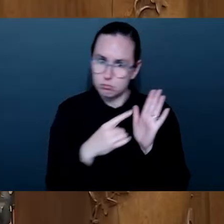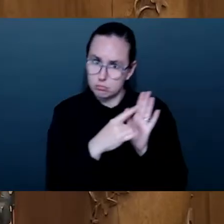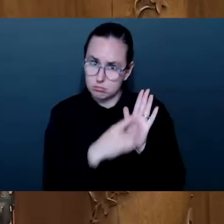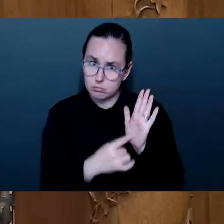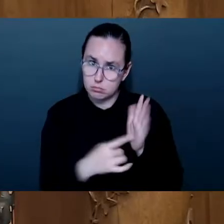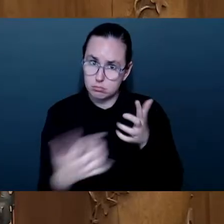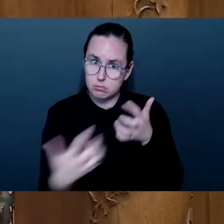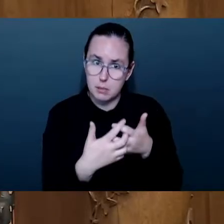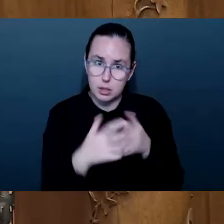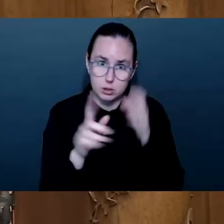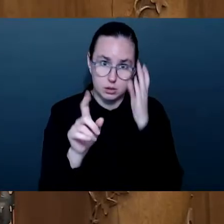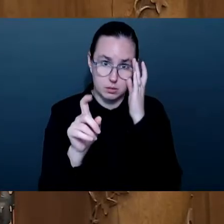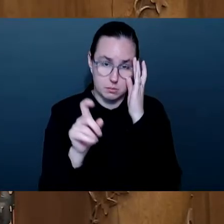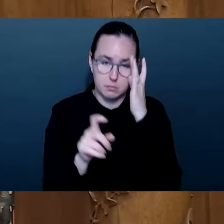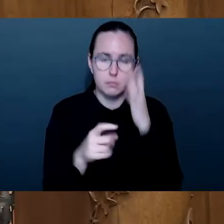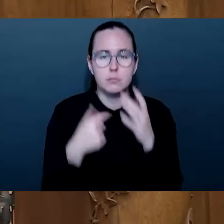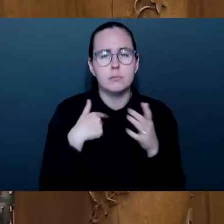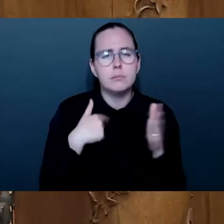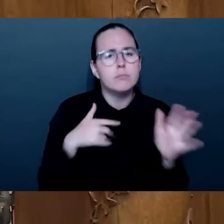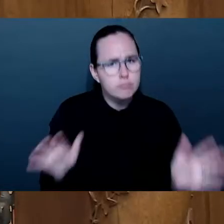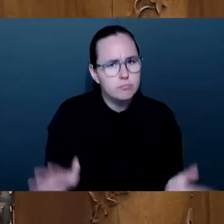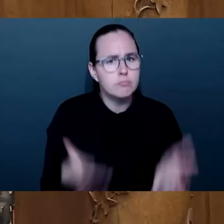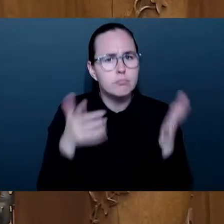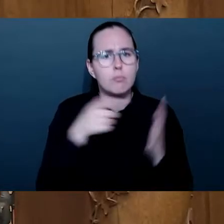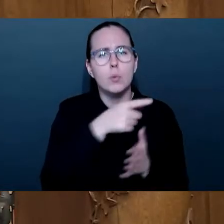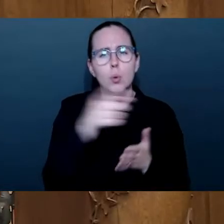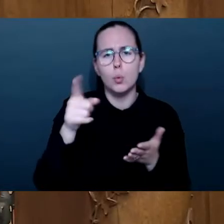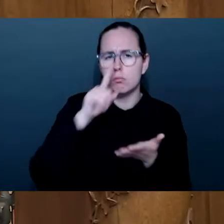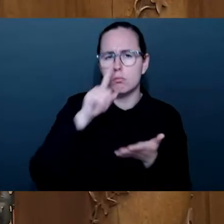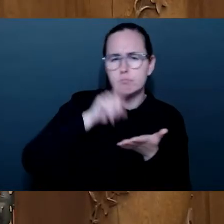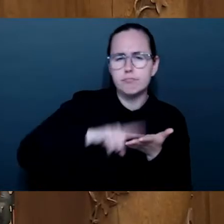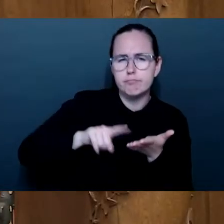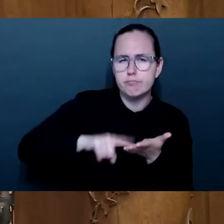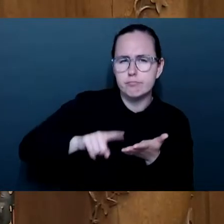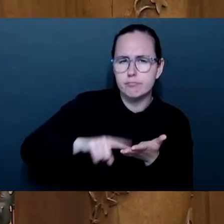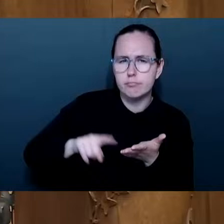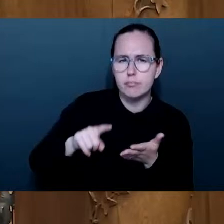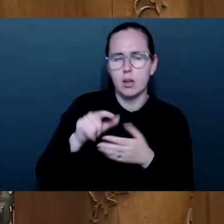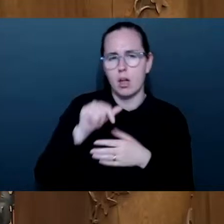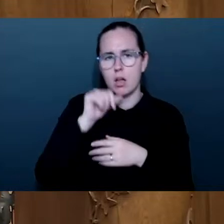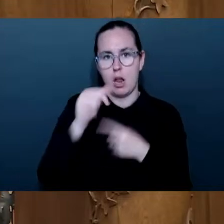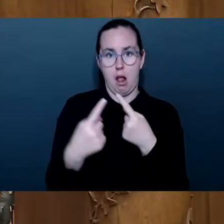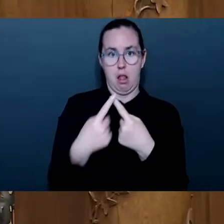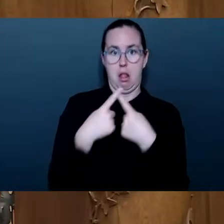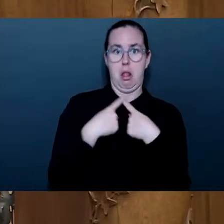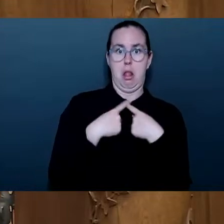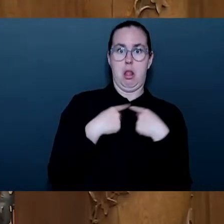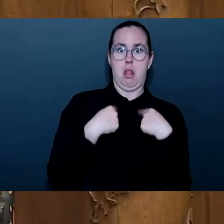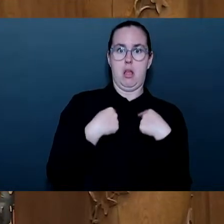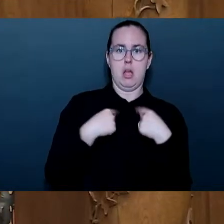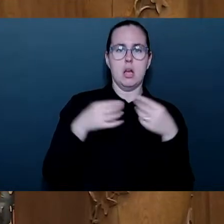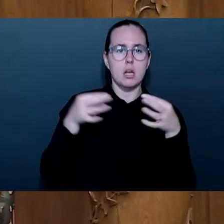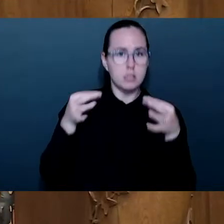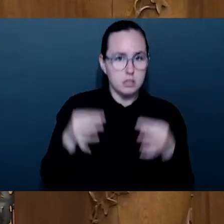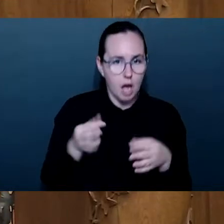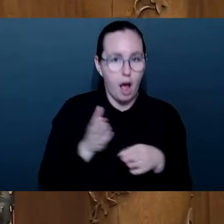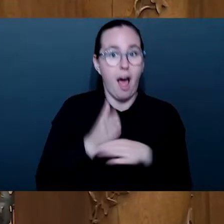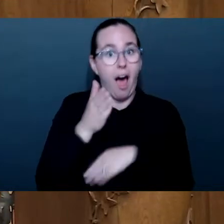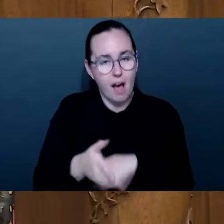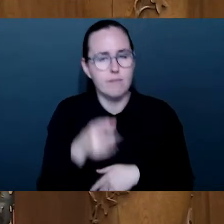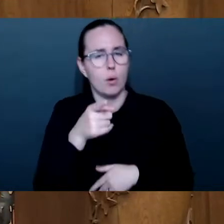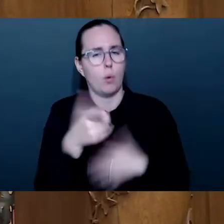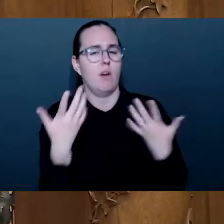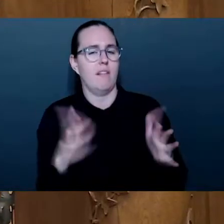to these obligations and to seek procedural advice as early as possible prior to the introduction of the bill or an